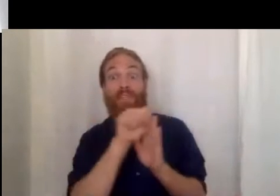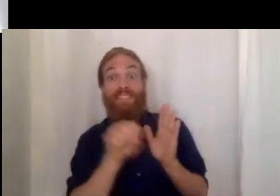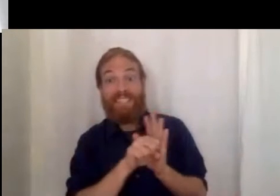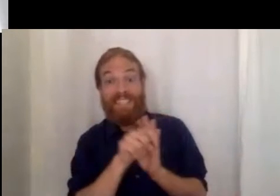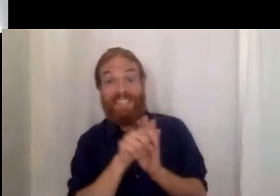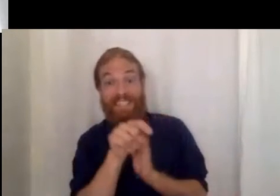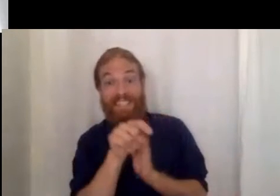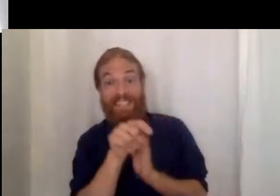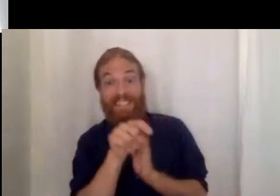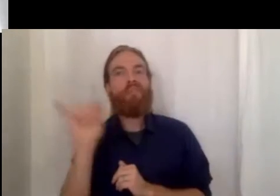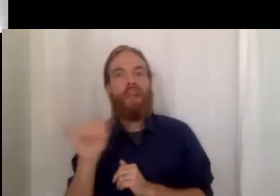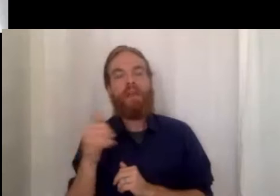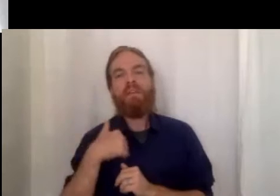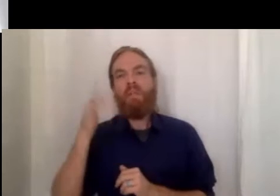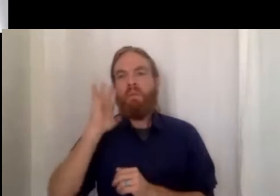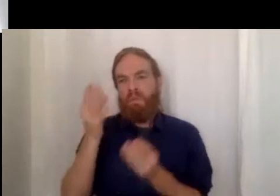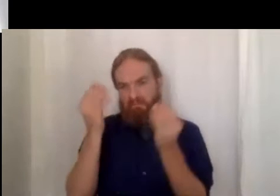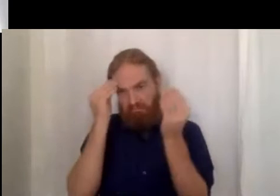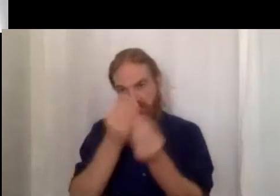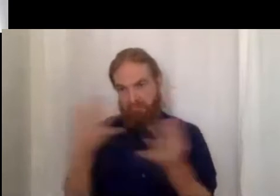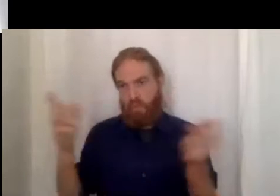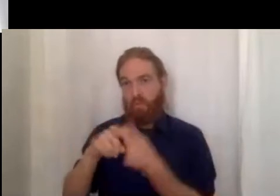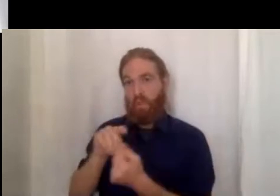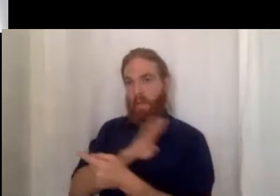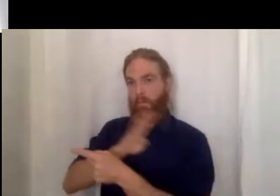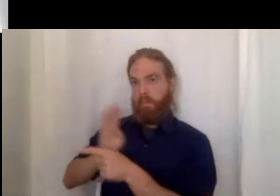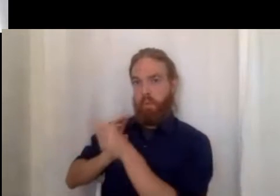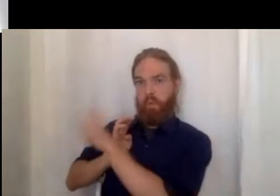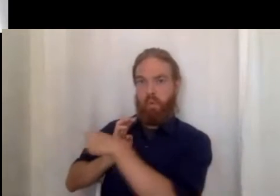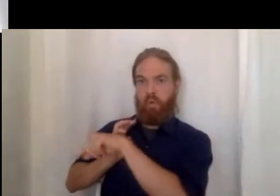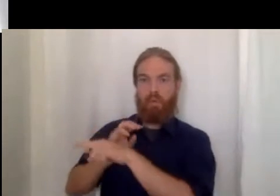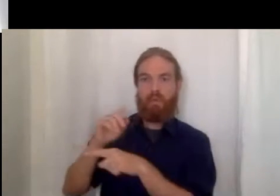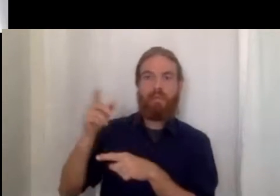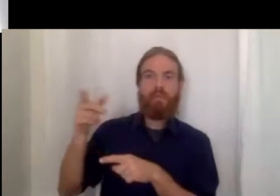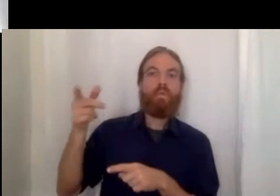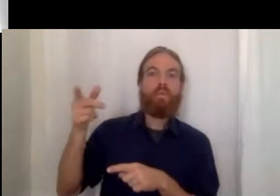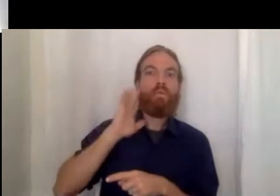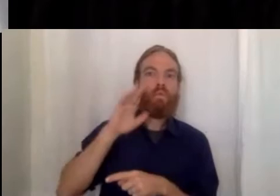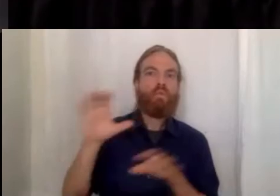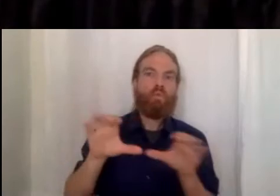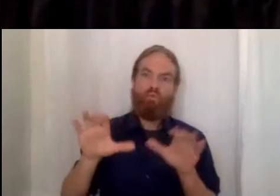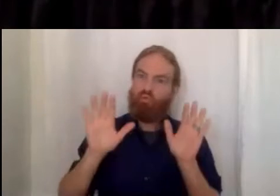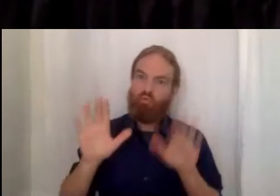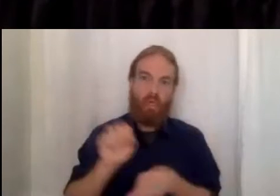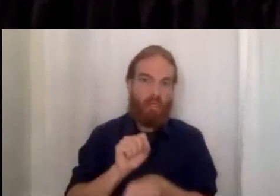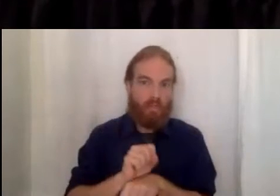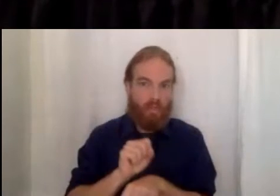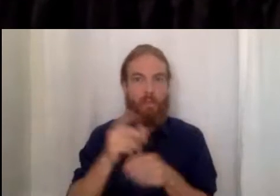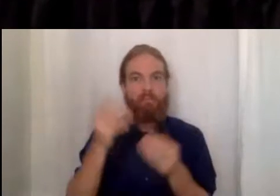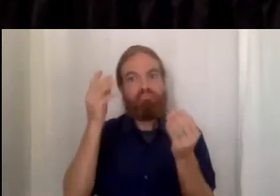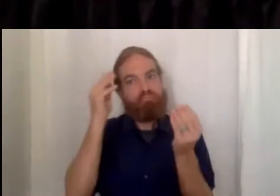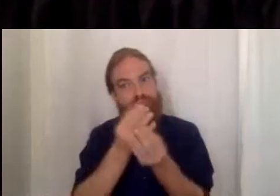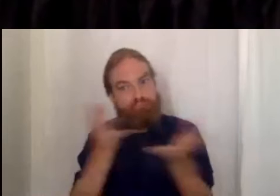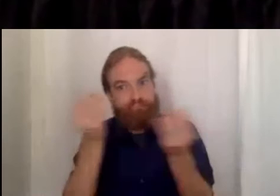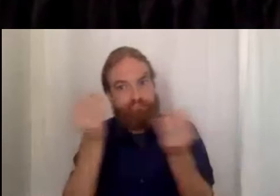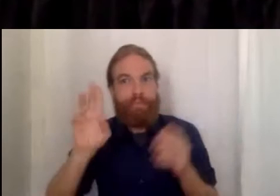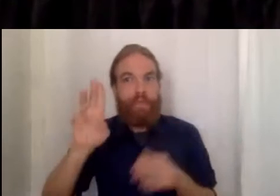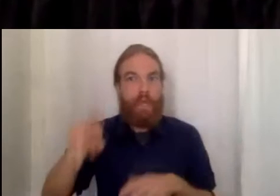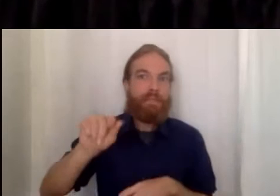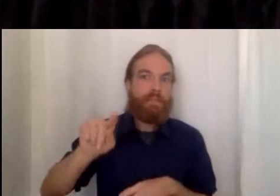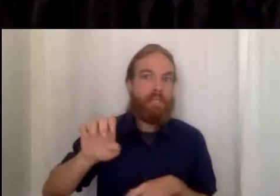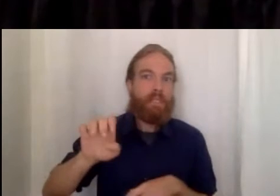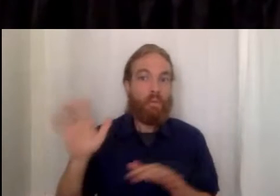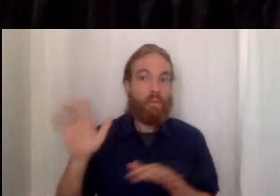I know Susan will do a good job at communicating that out to our partner agencies also. Mm-hmm. And for the state